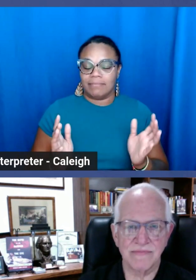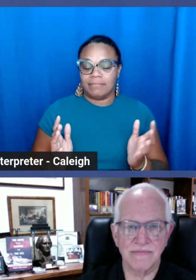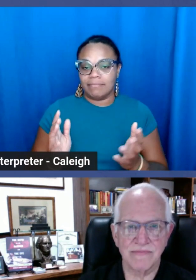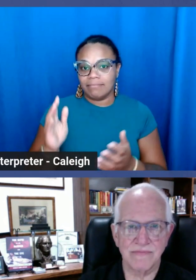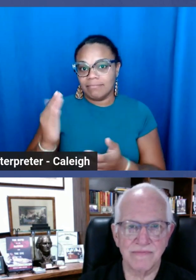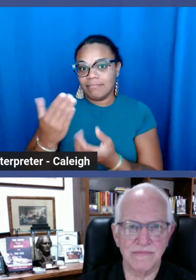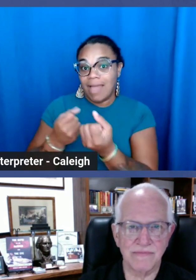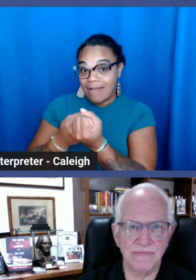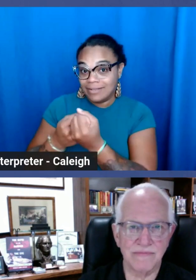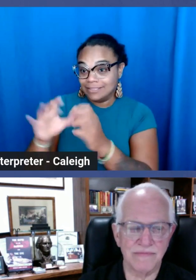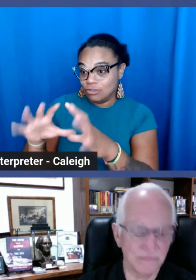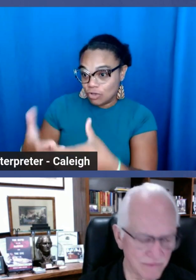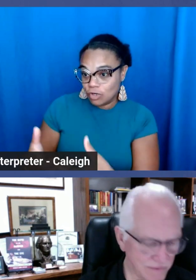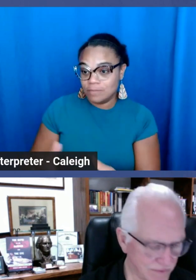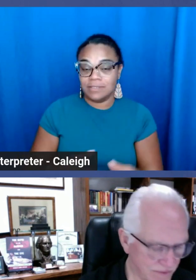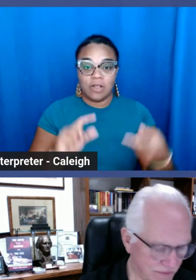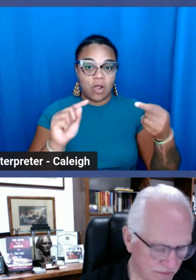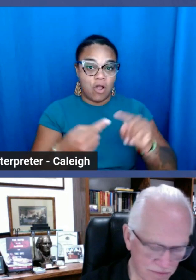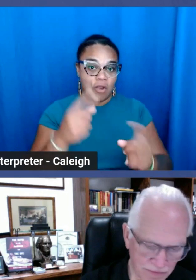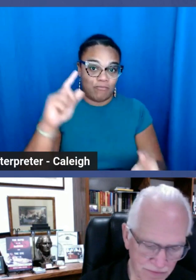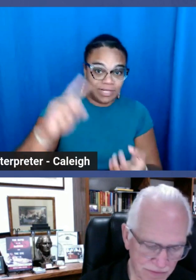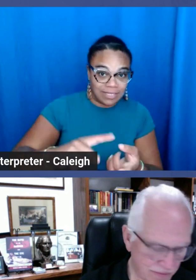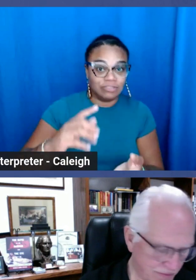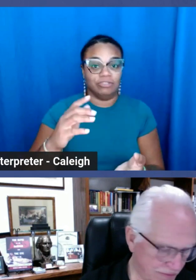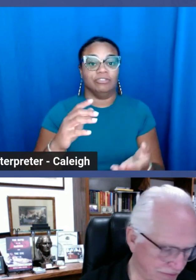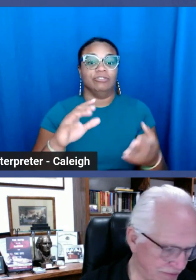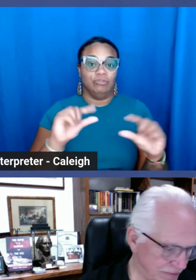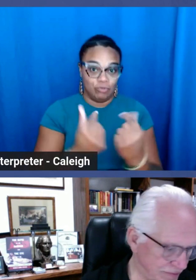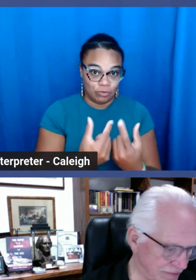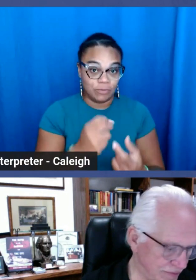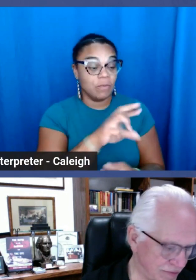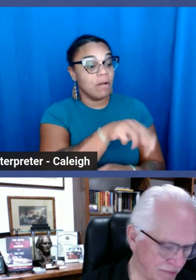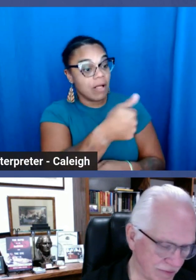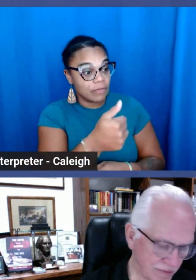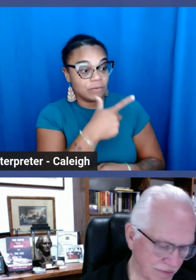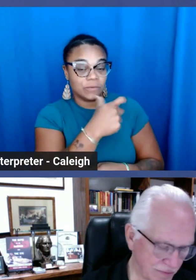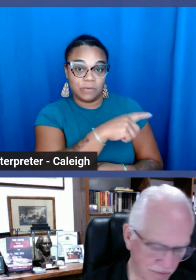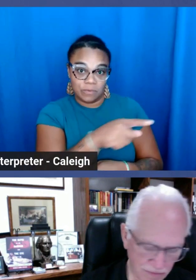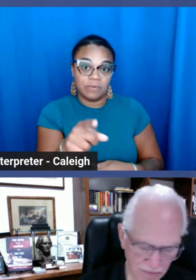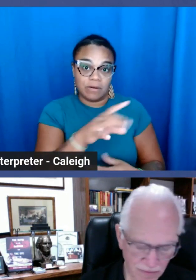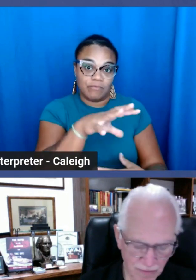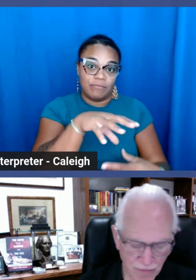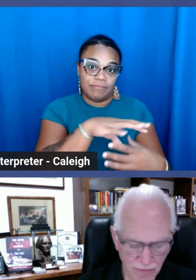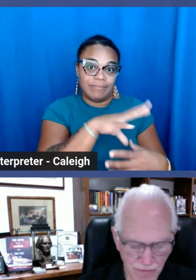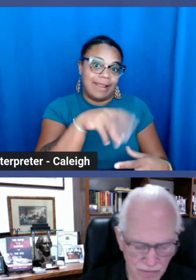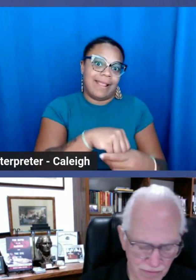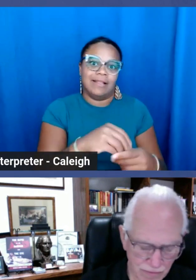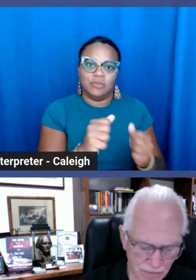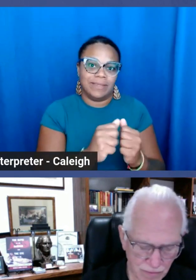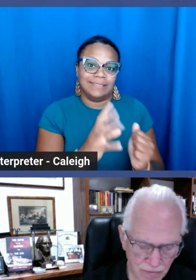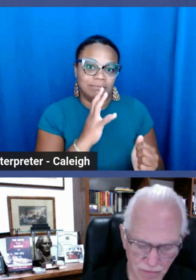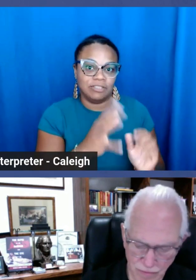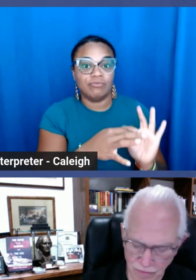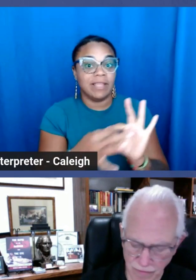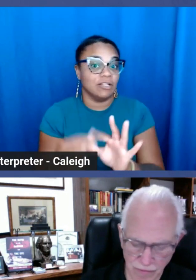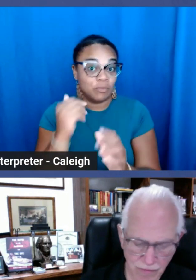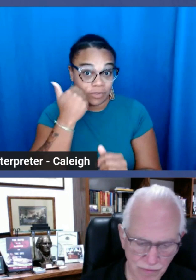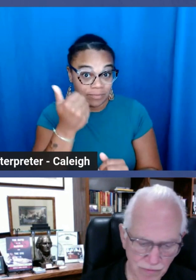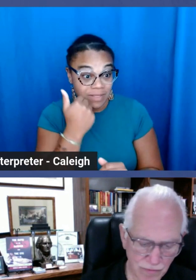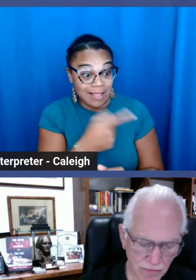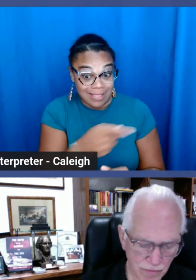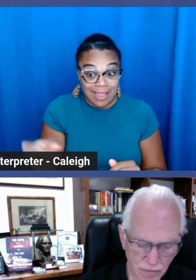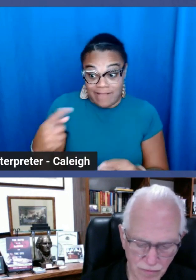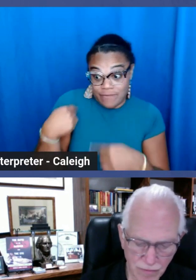reduction groups, and others that are engaged in speech related to prostitution were concerned about being prosecuted,